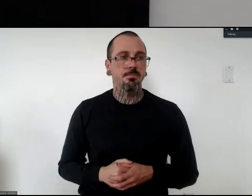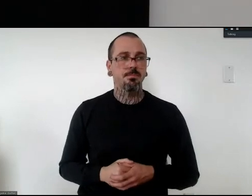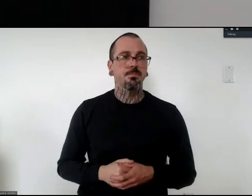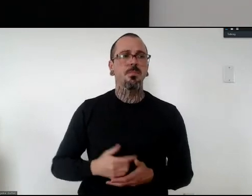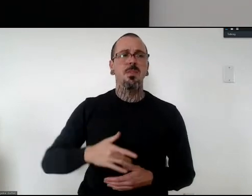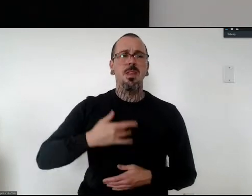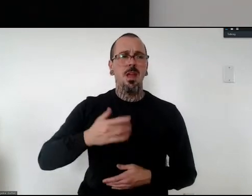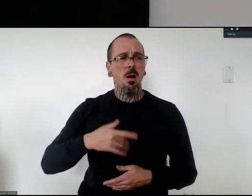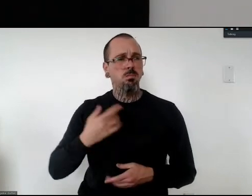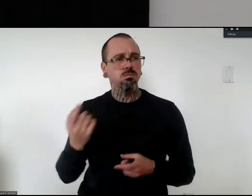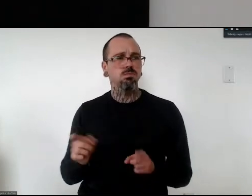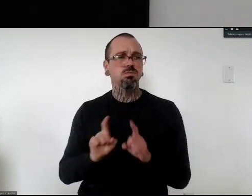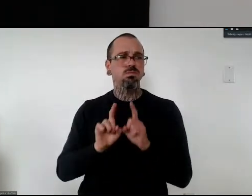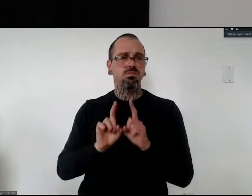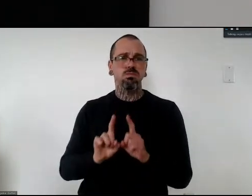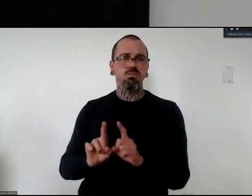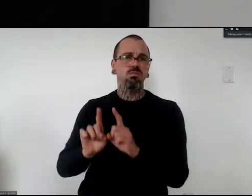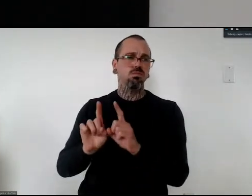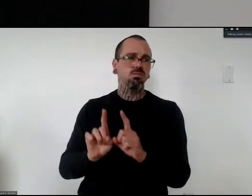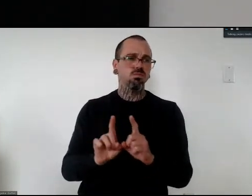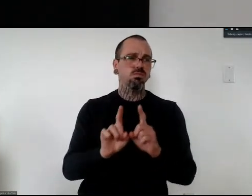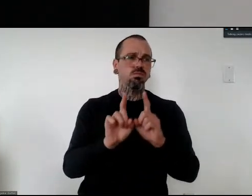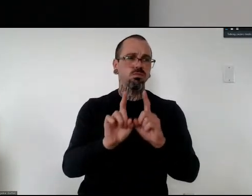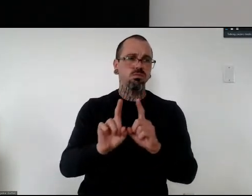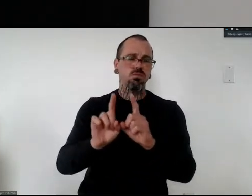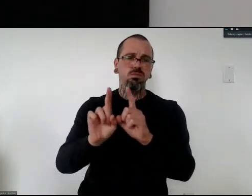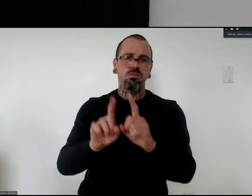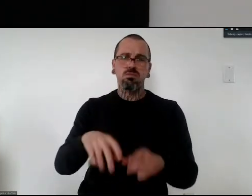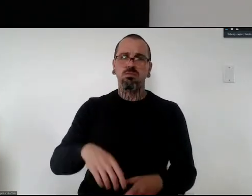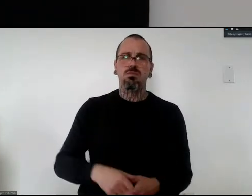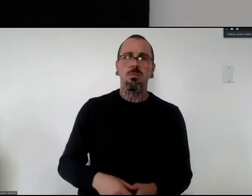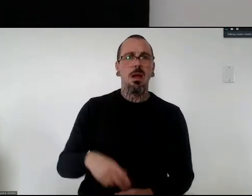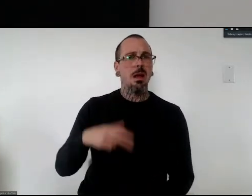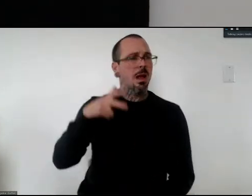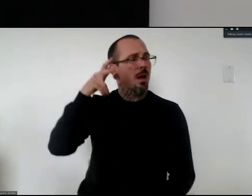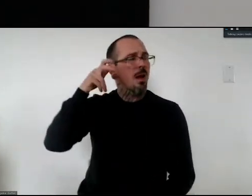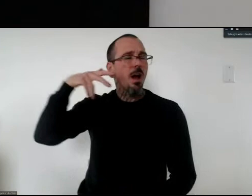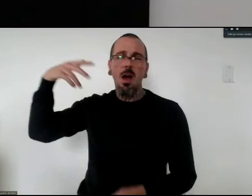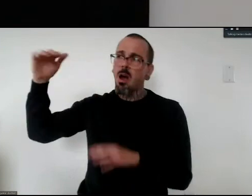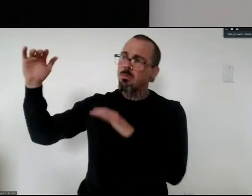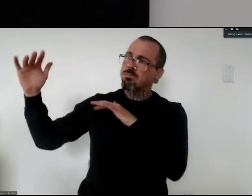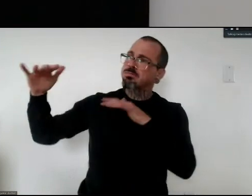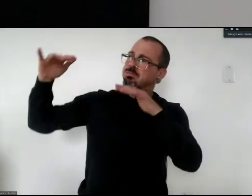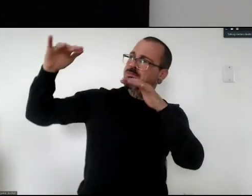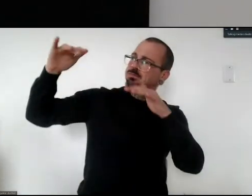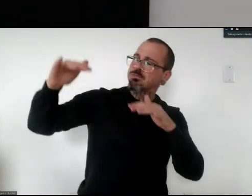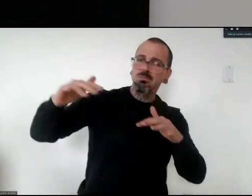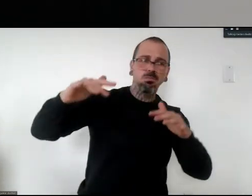pisukattivahit, tu savahit anugimit.